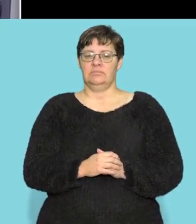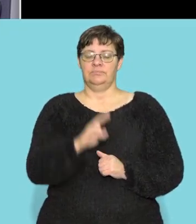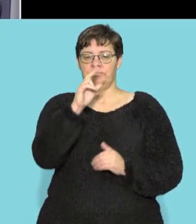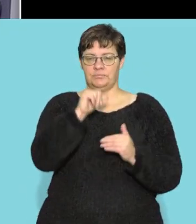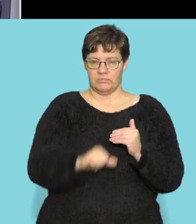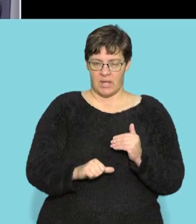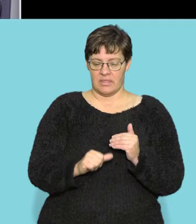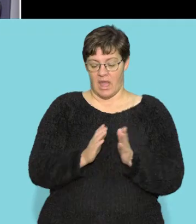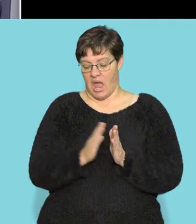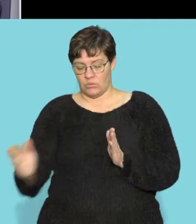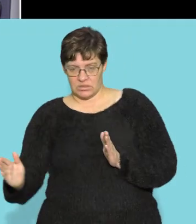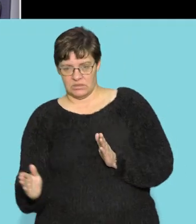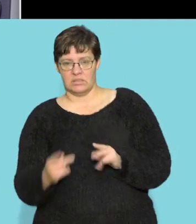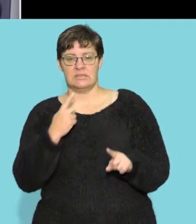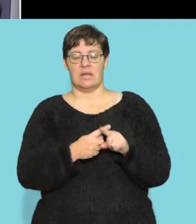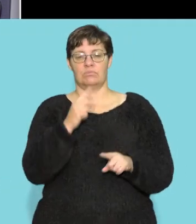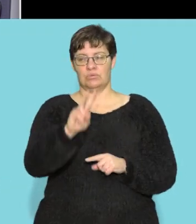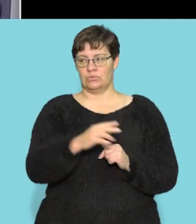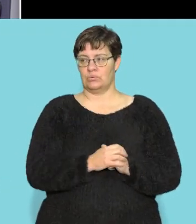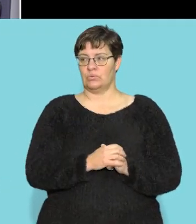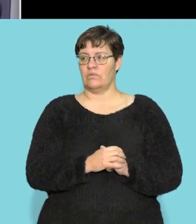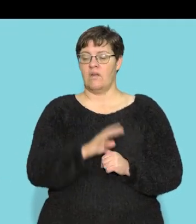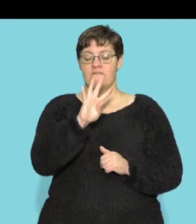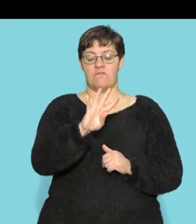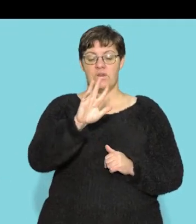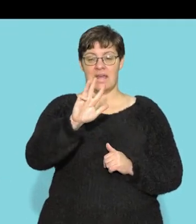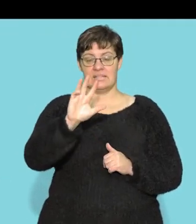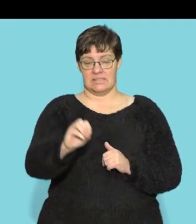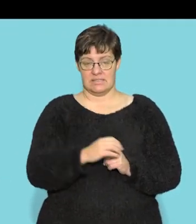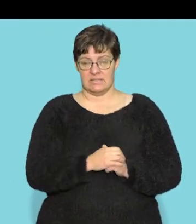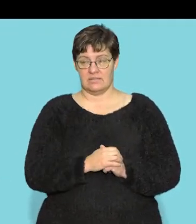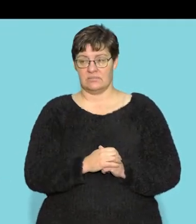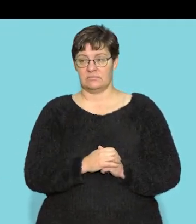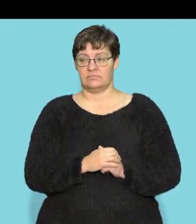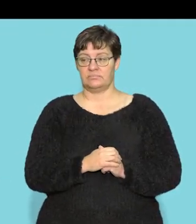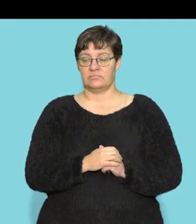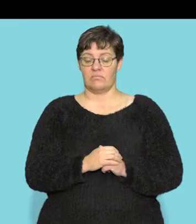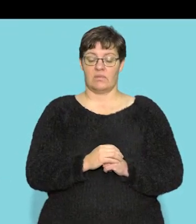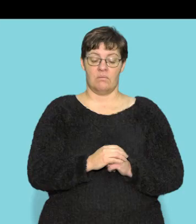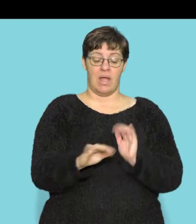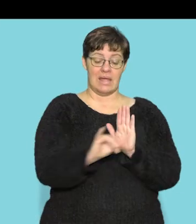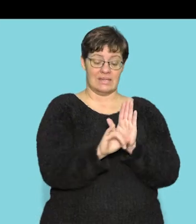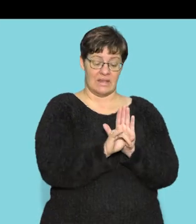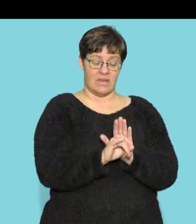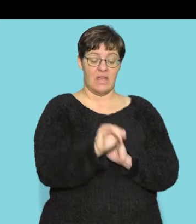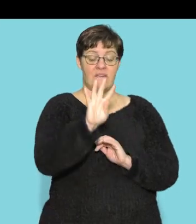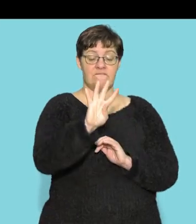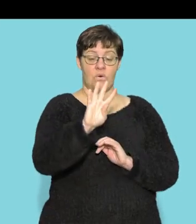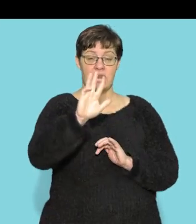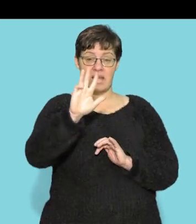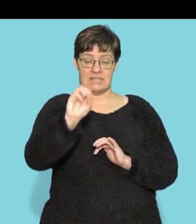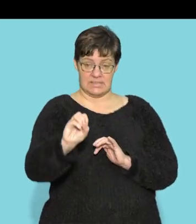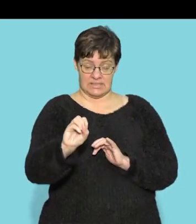our period times 2 will give me a figure of 490. Right, so I've identified my calculation as 490.